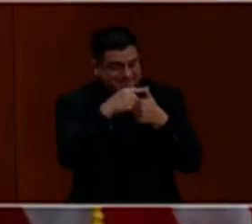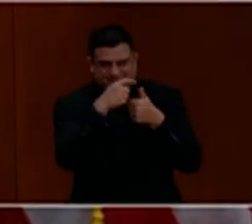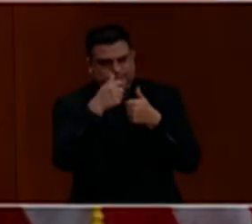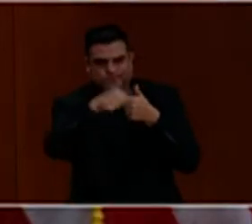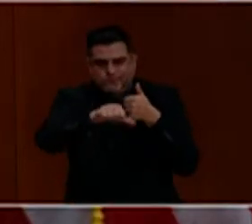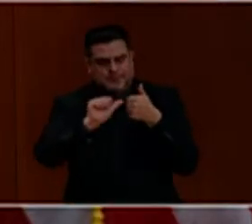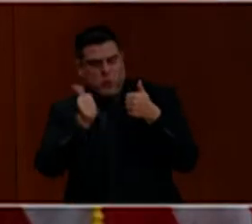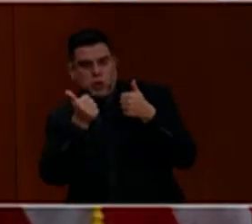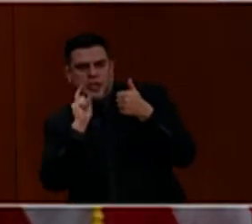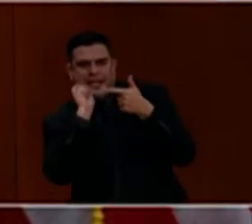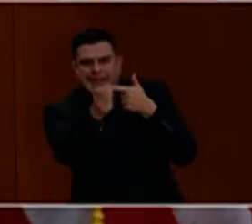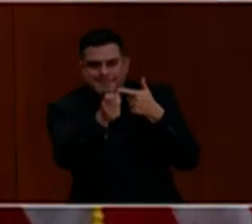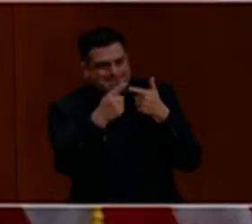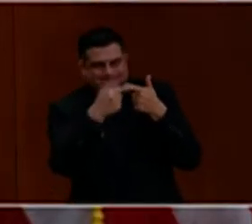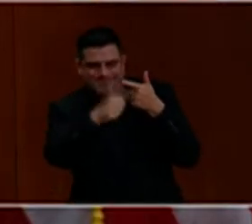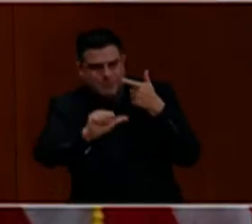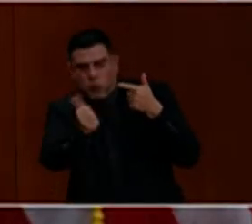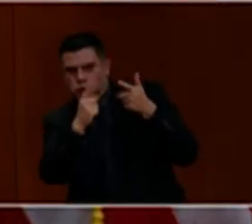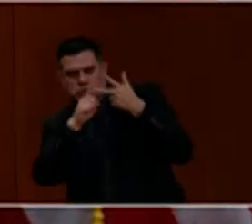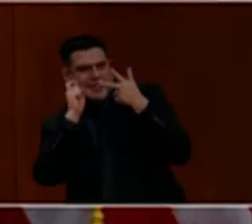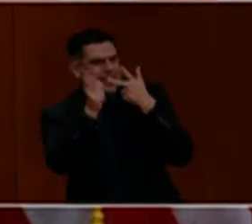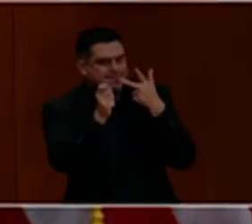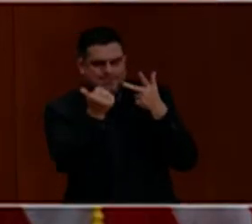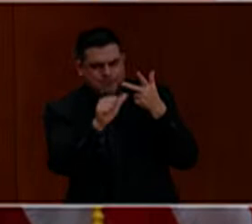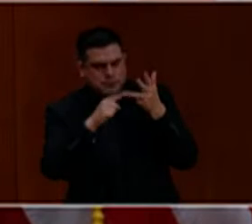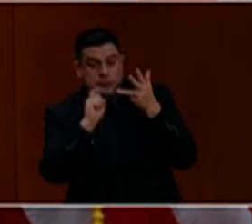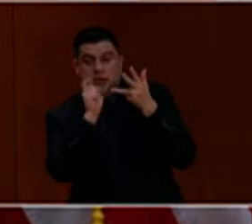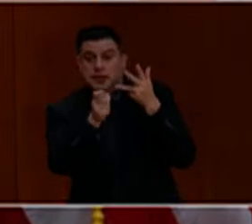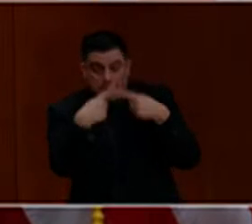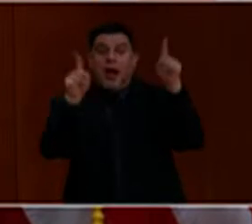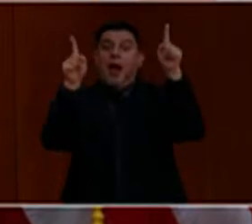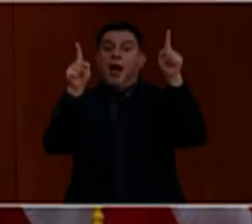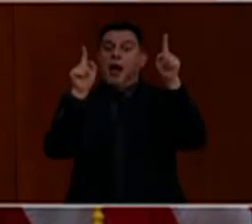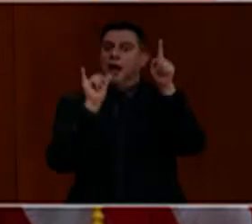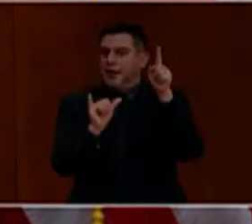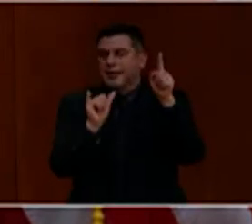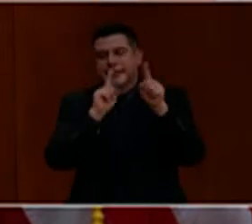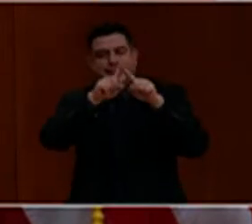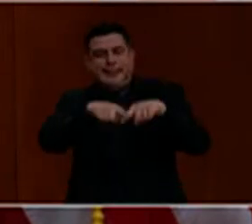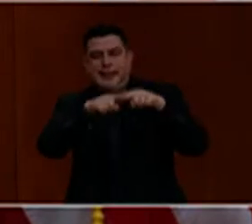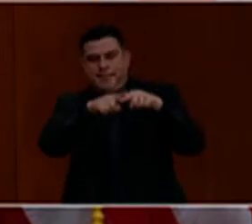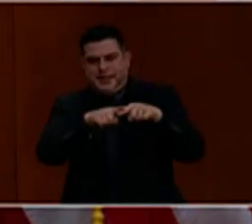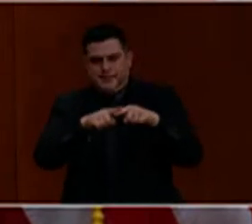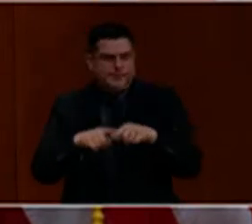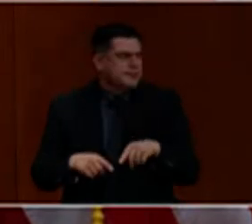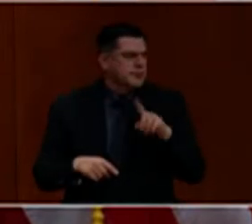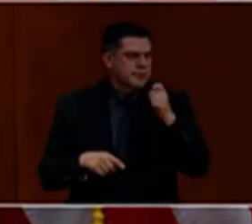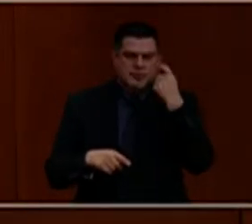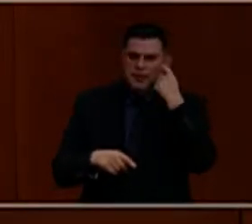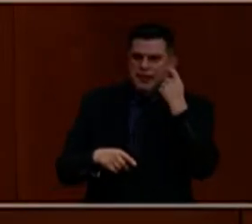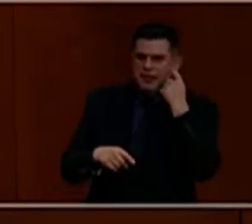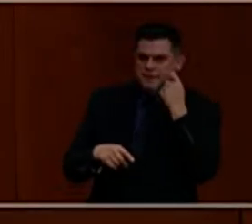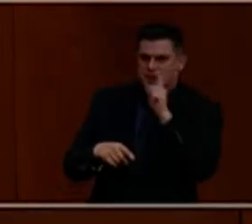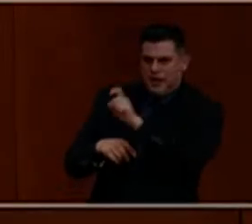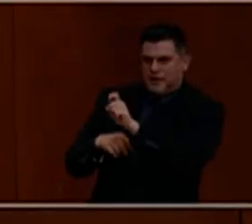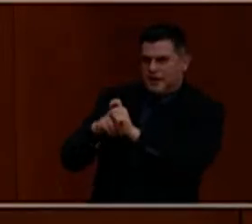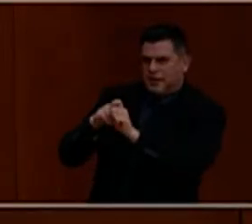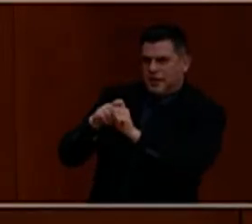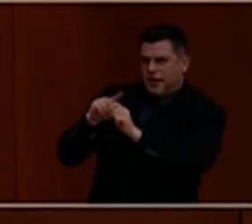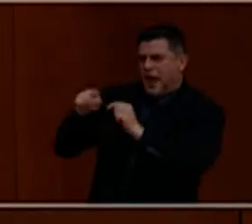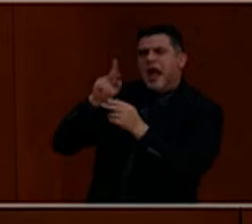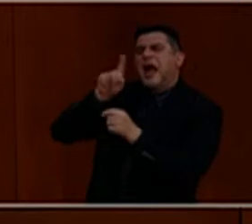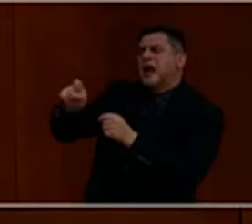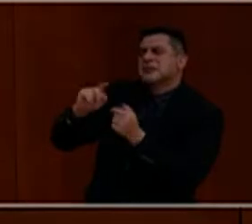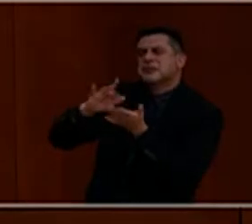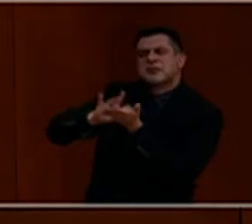minus It other started. drugs. It started in June. You started doing. When did you get your first? We sent it in June. I think June is. Yeah, I think so. When we